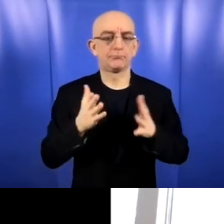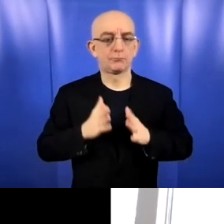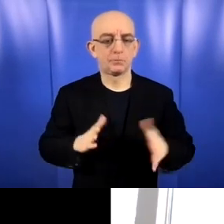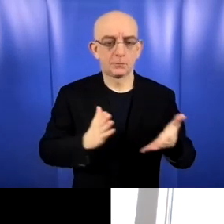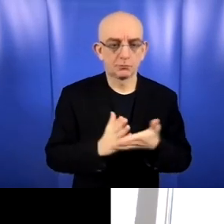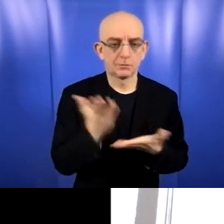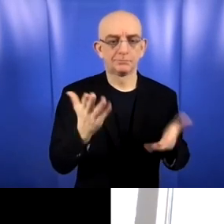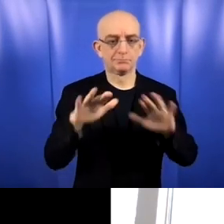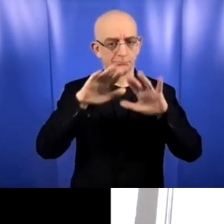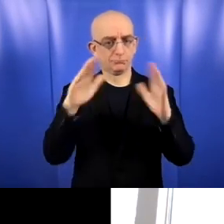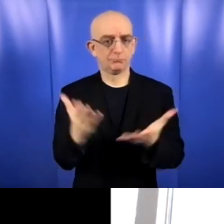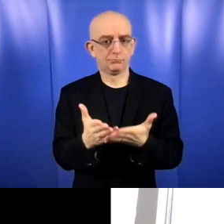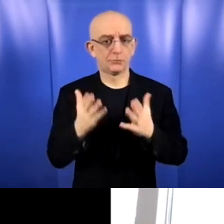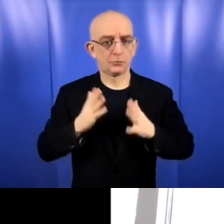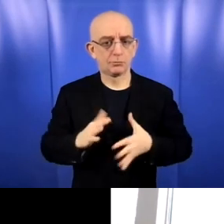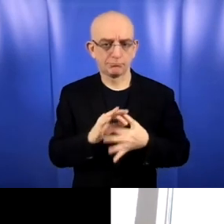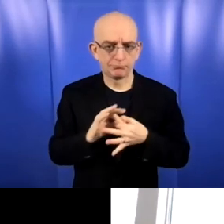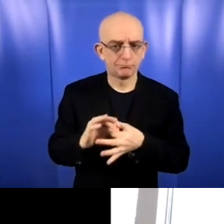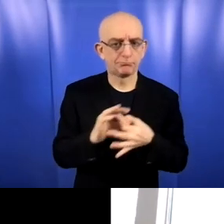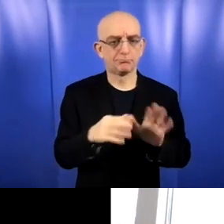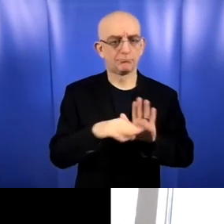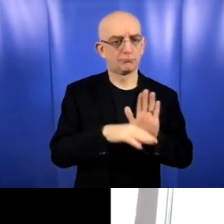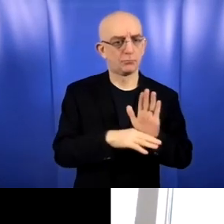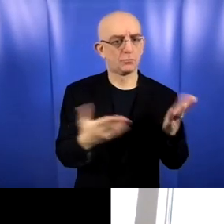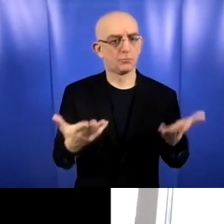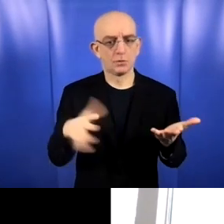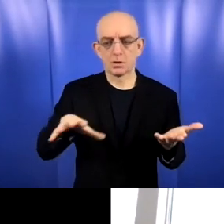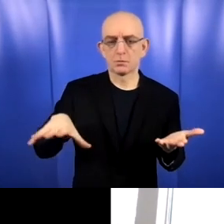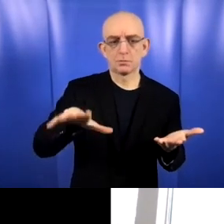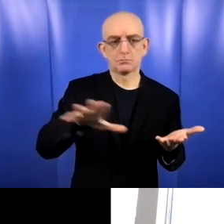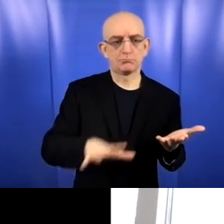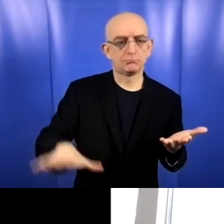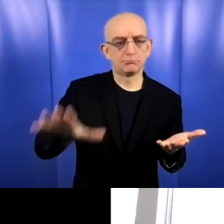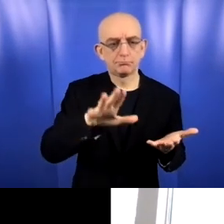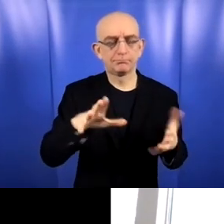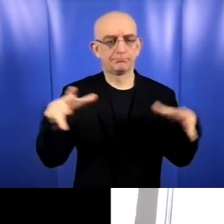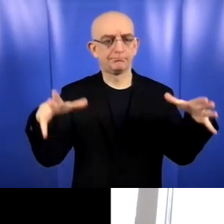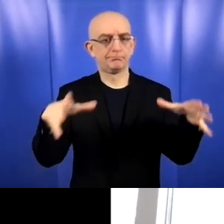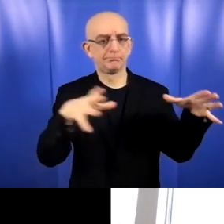sources. In the first session of this conference, you spoke about XCOM